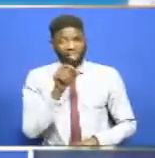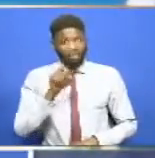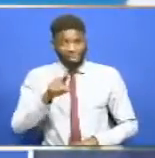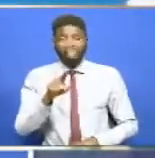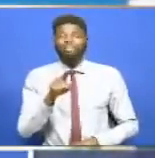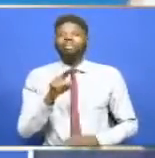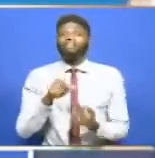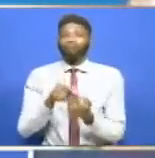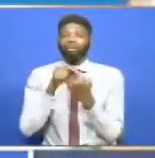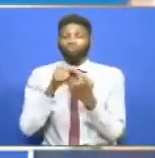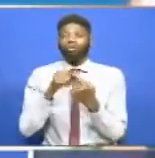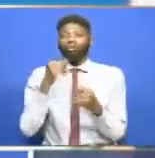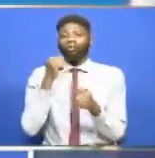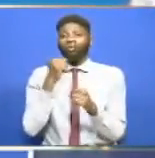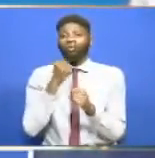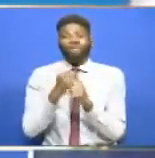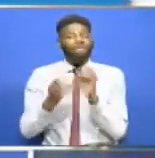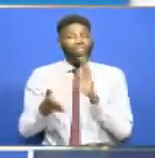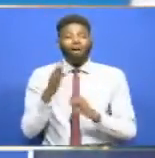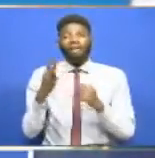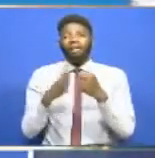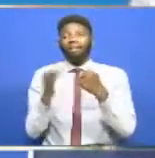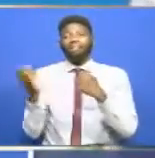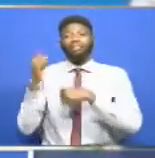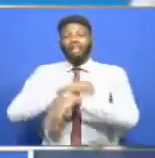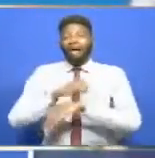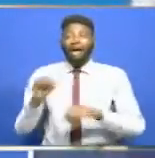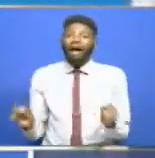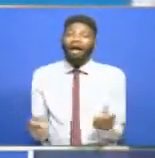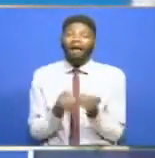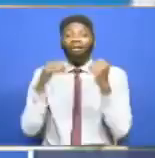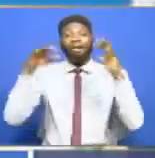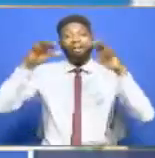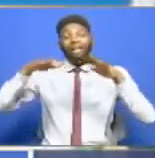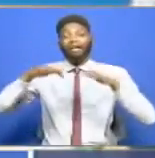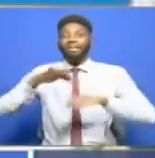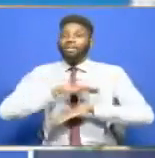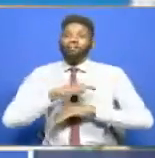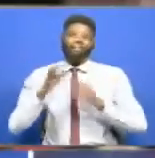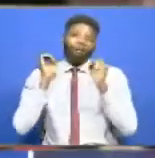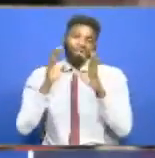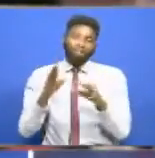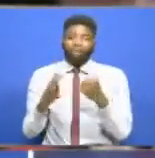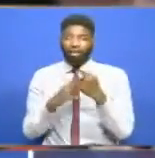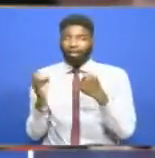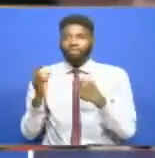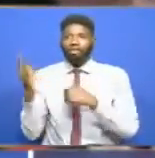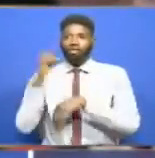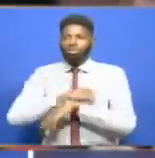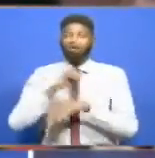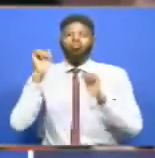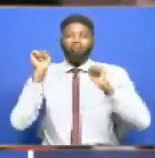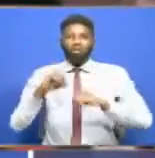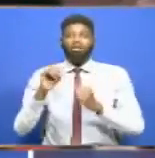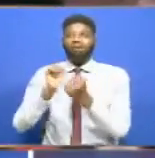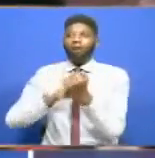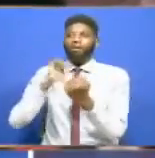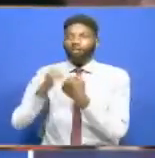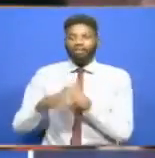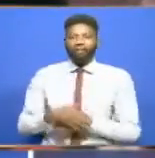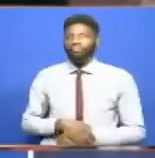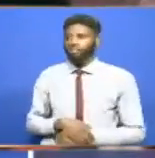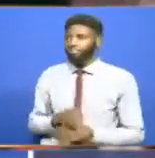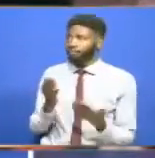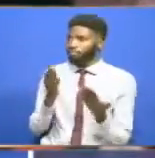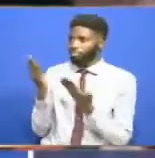days to make sure that farmers, even if they don't last, have enough rain, in 90 days they have a crop. Bayer East Africa representative Jonathan